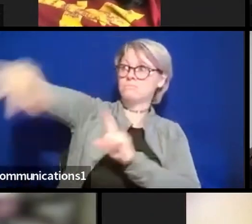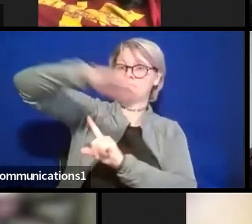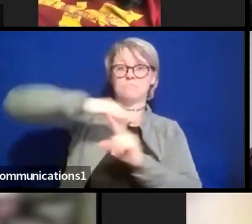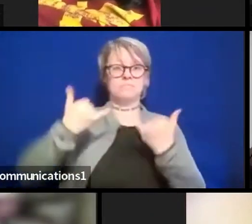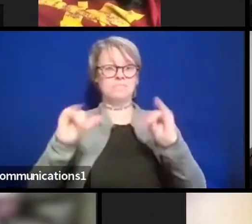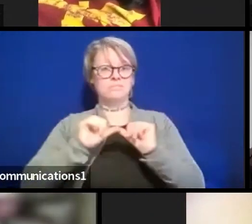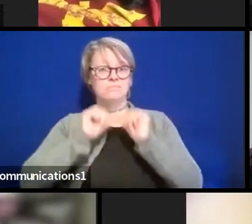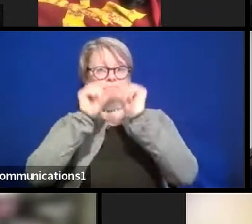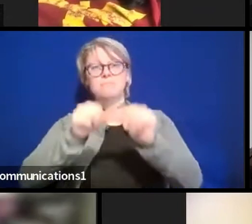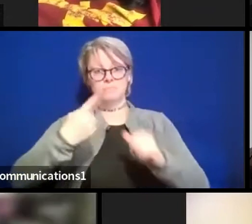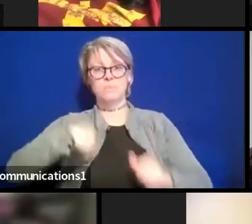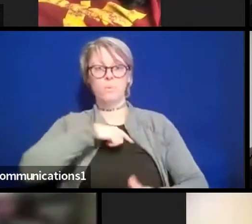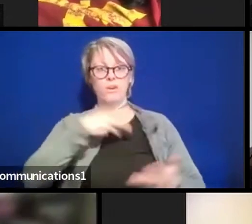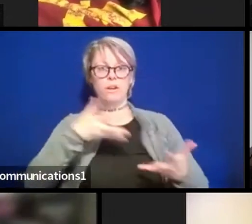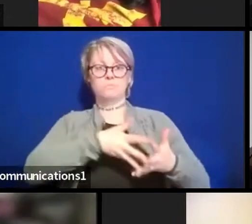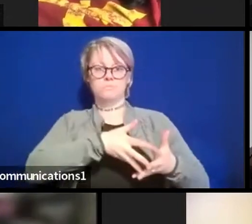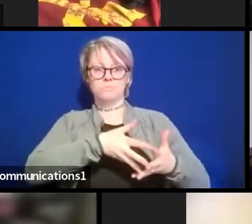still going.